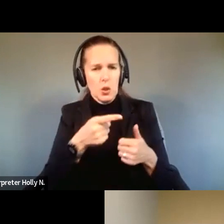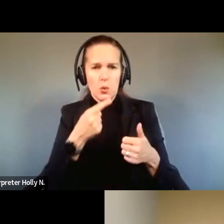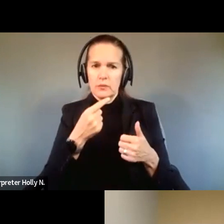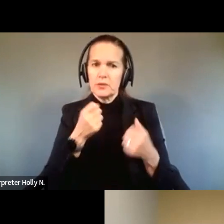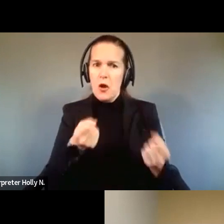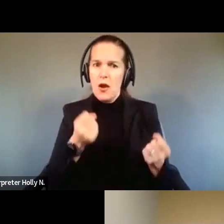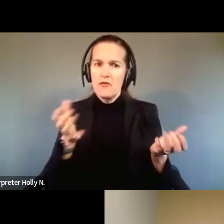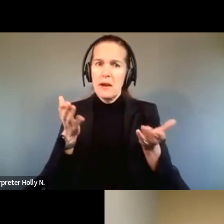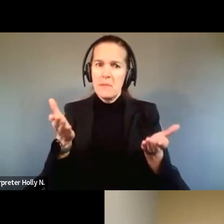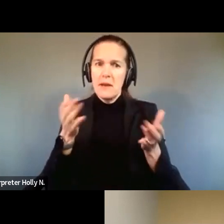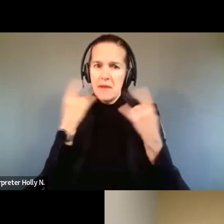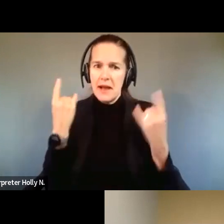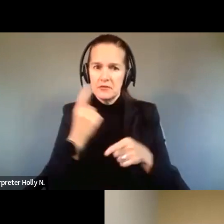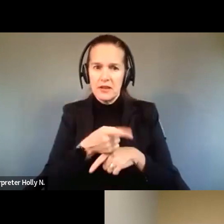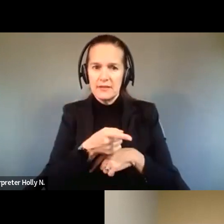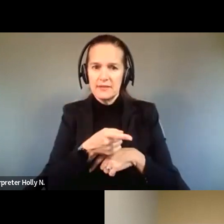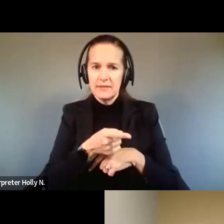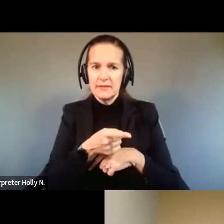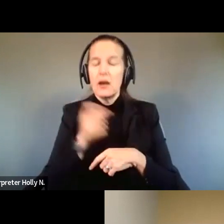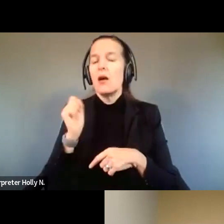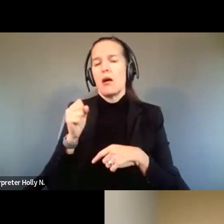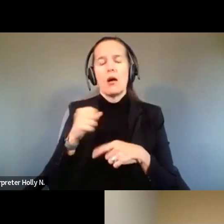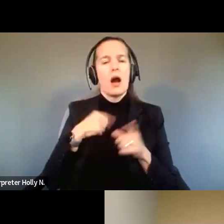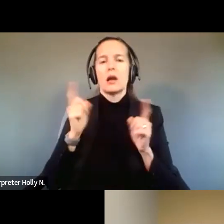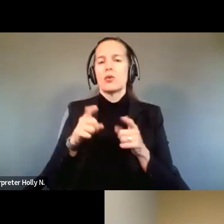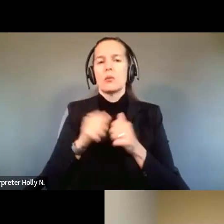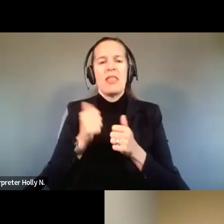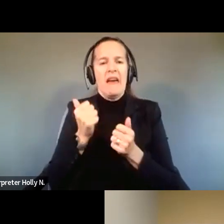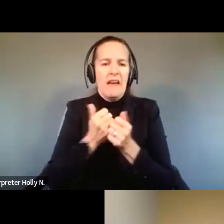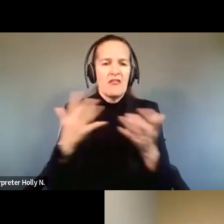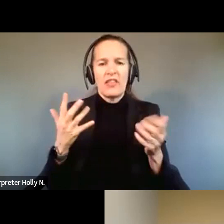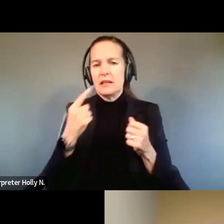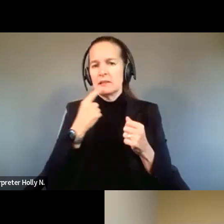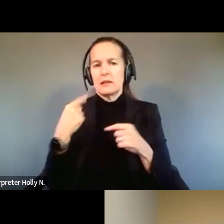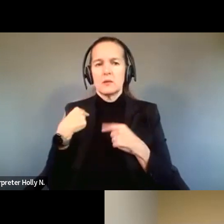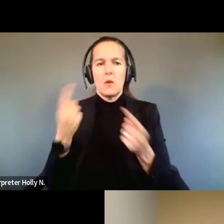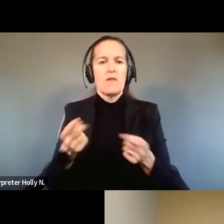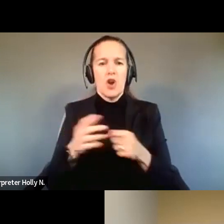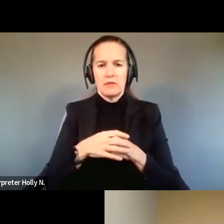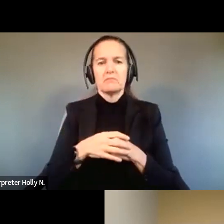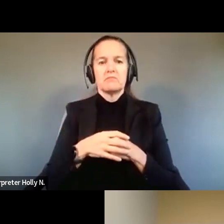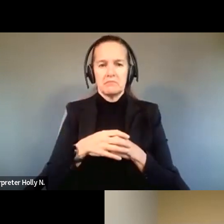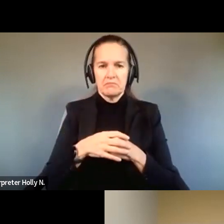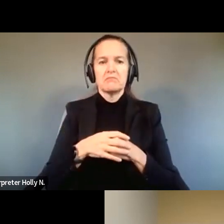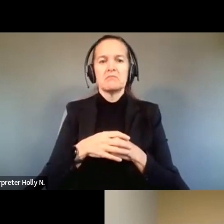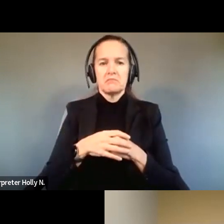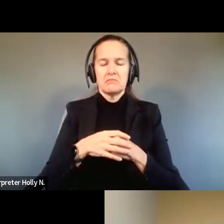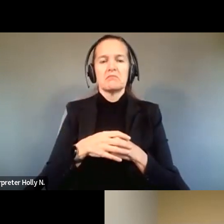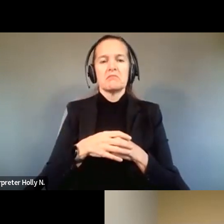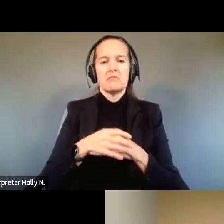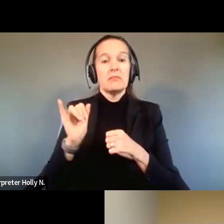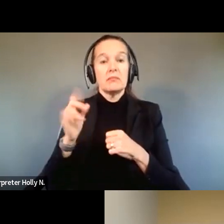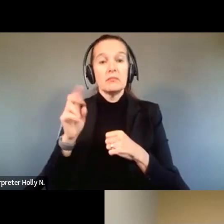strongly recommending masking. Yeah, I would agree with everything that's been said so far. As Dr. Fish